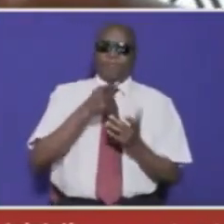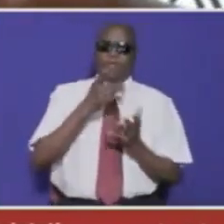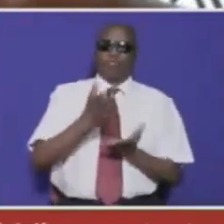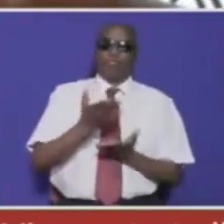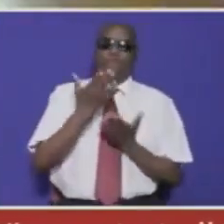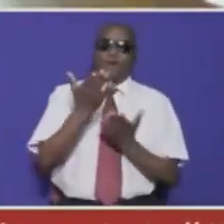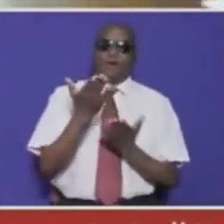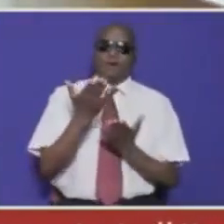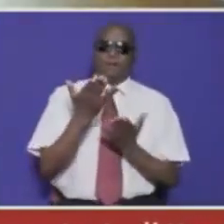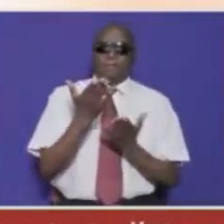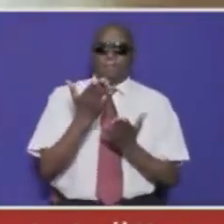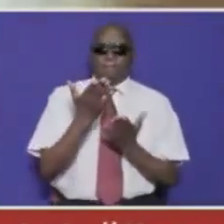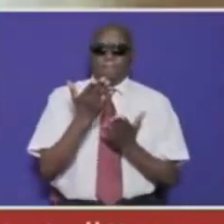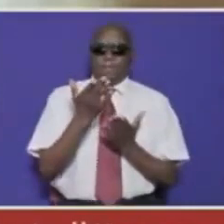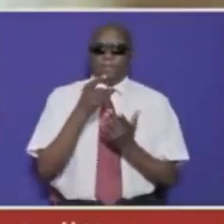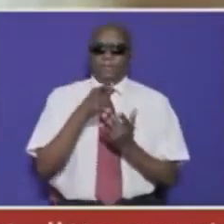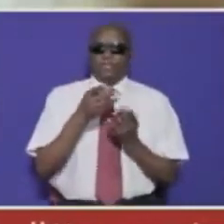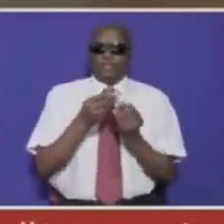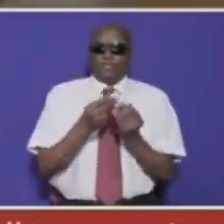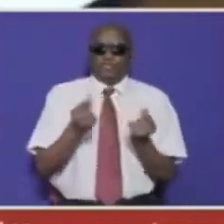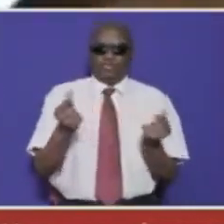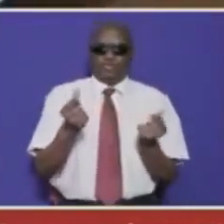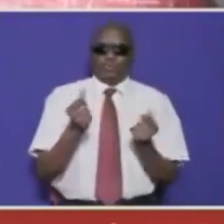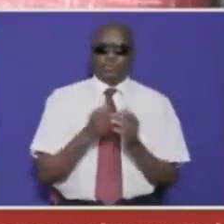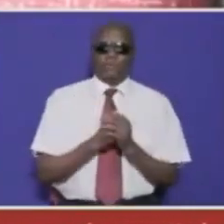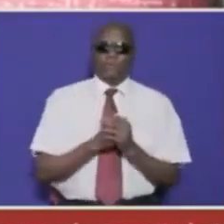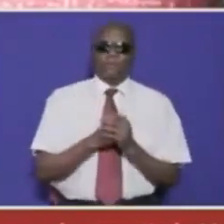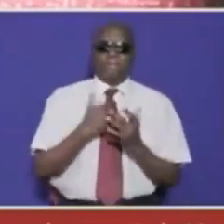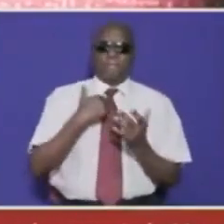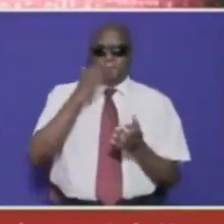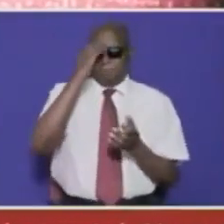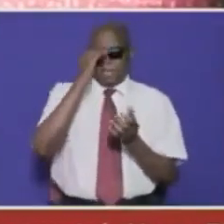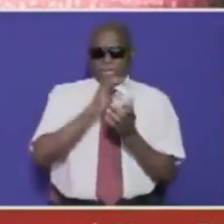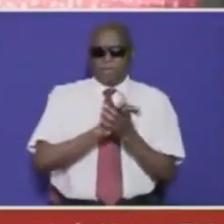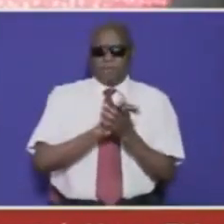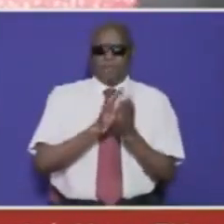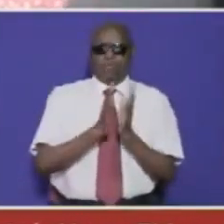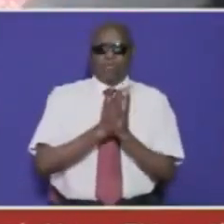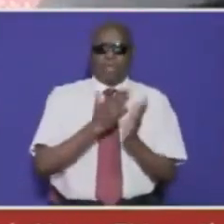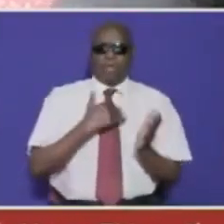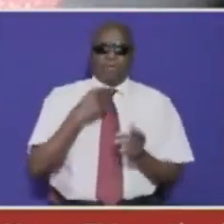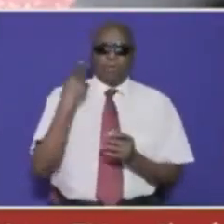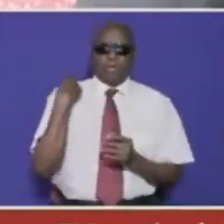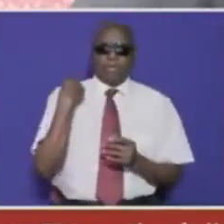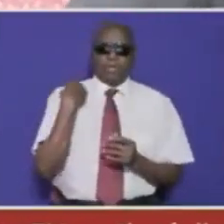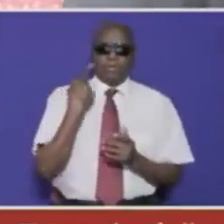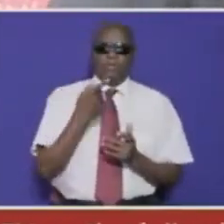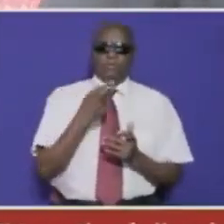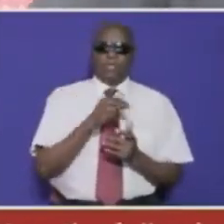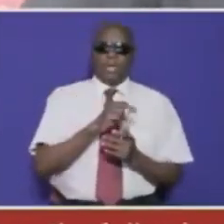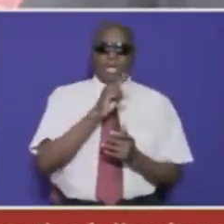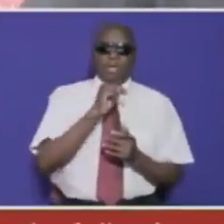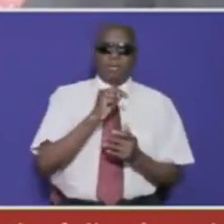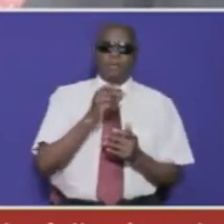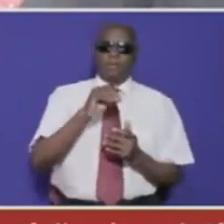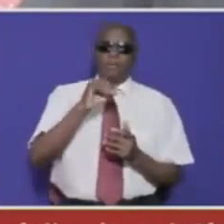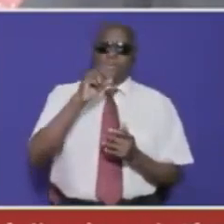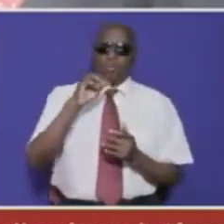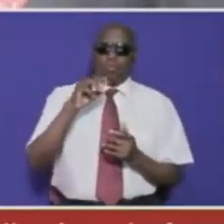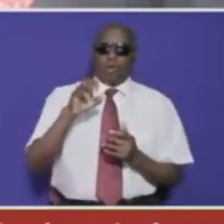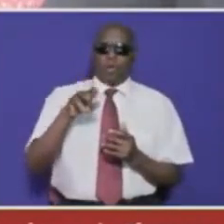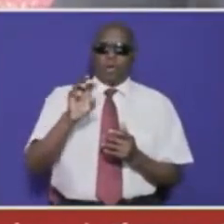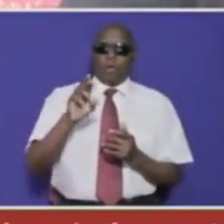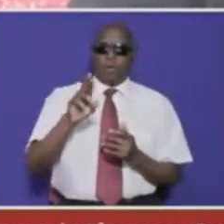offering this kind of solutions to our people of Mombasa. We believe that with our mandate to provide non-sewer sanitation, we will